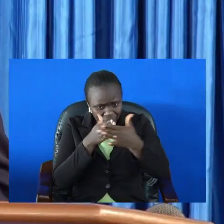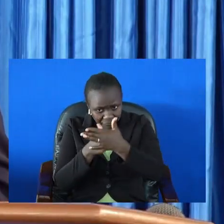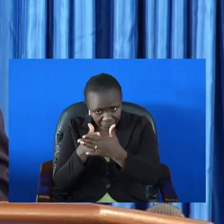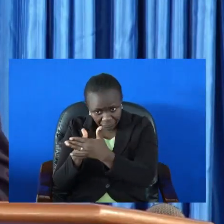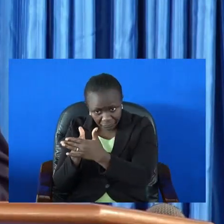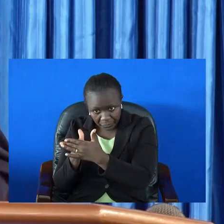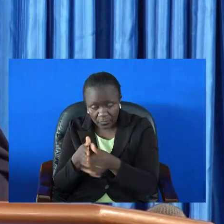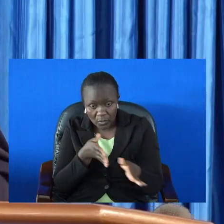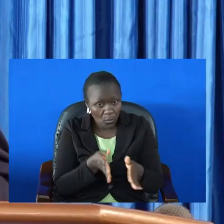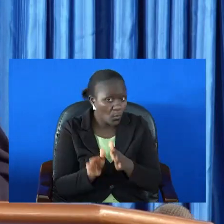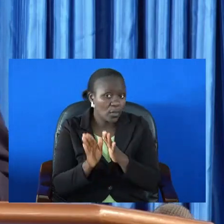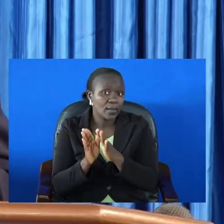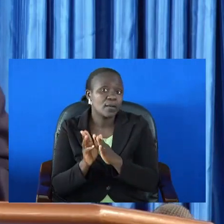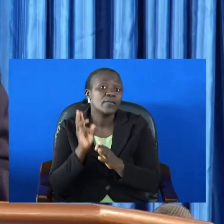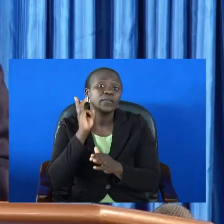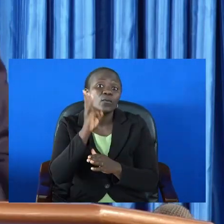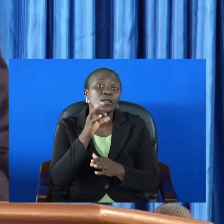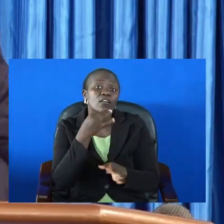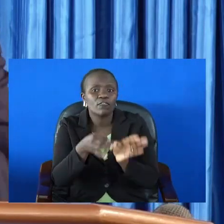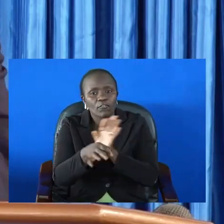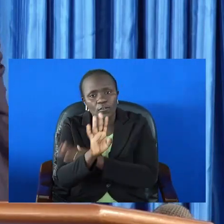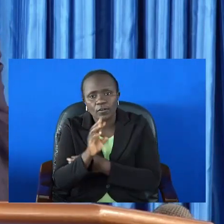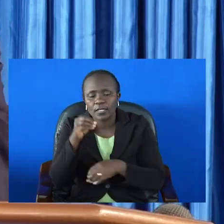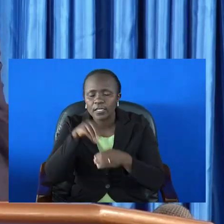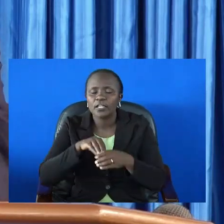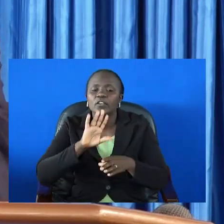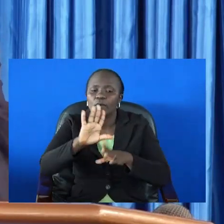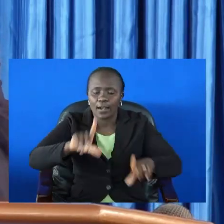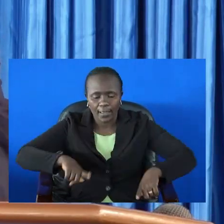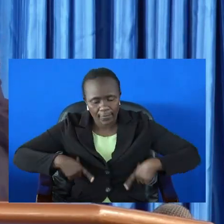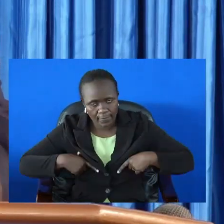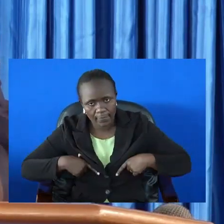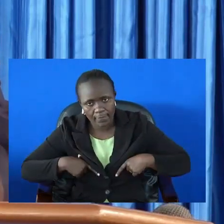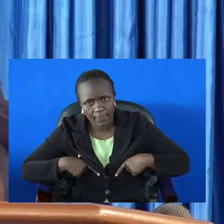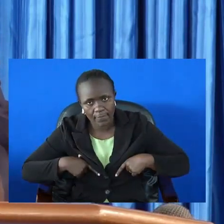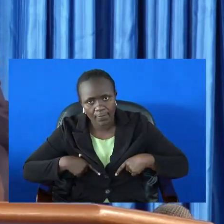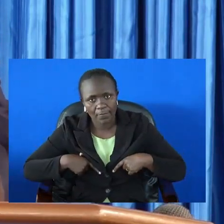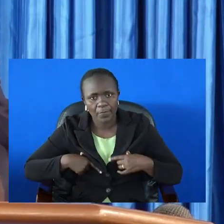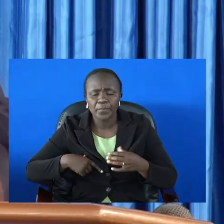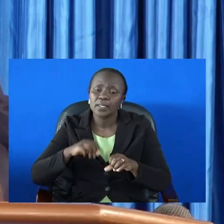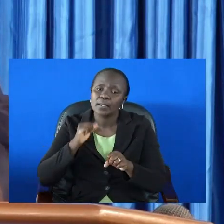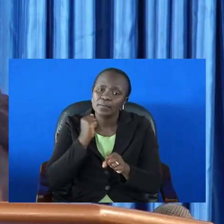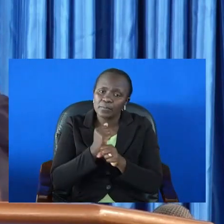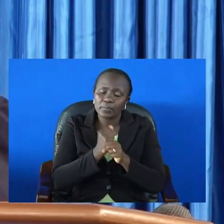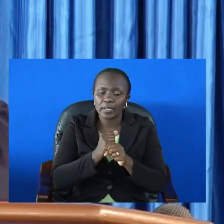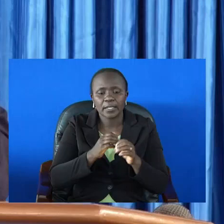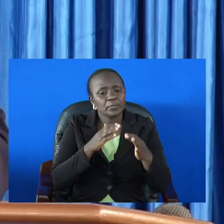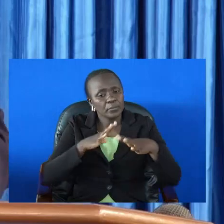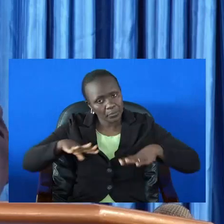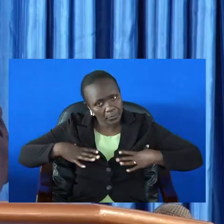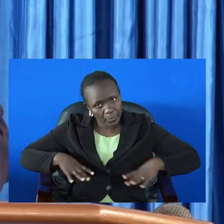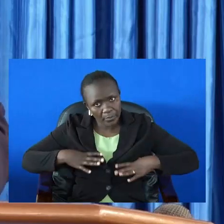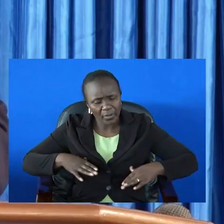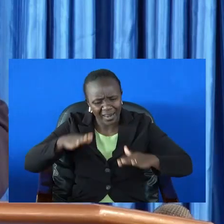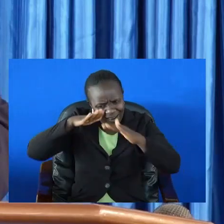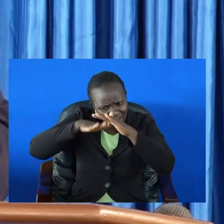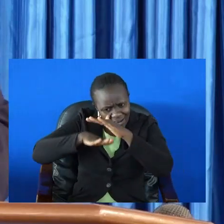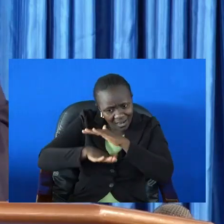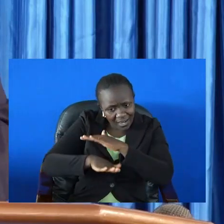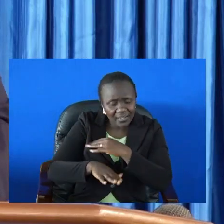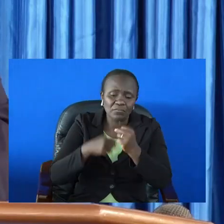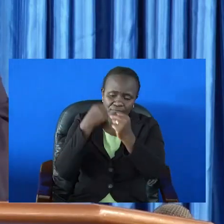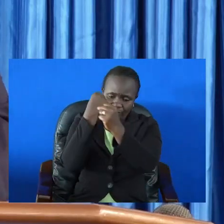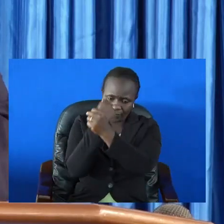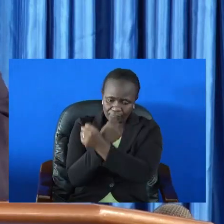obstacle of the will of God in your life. And that makes many people to be under the